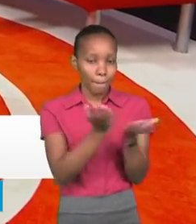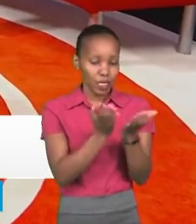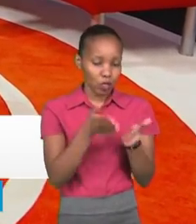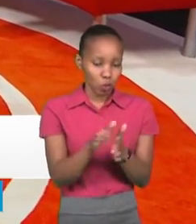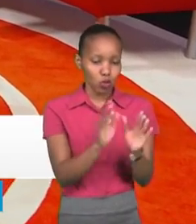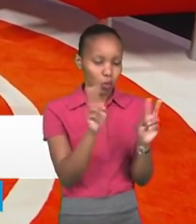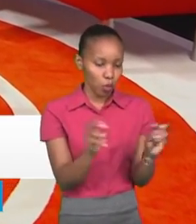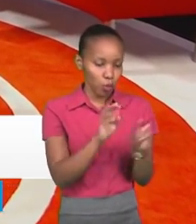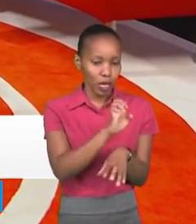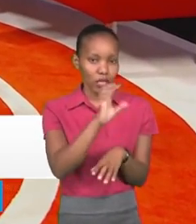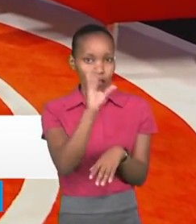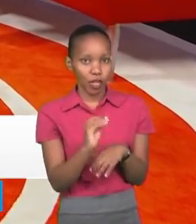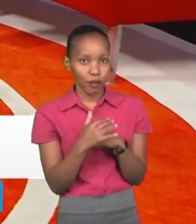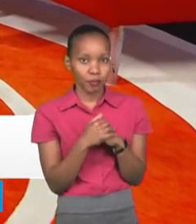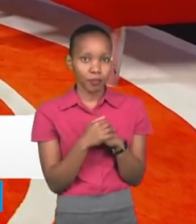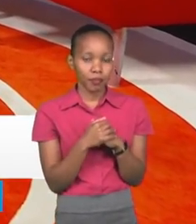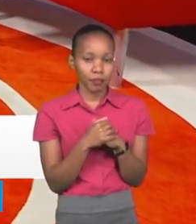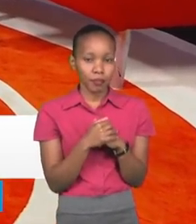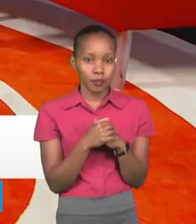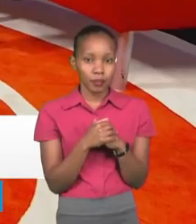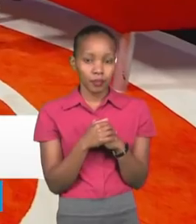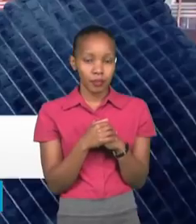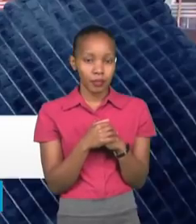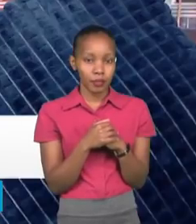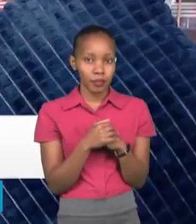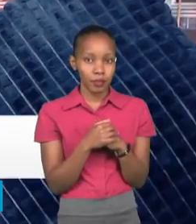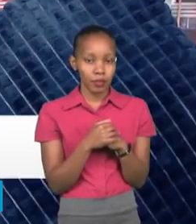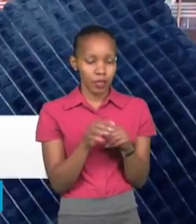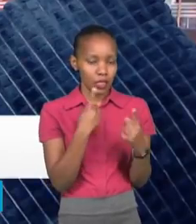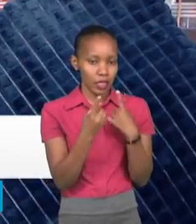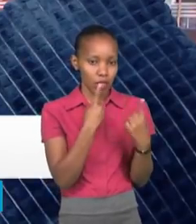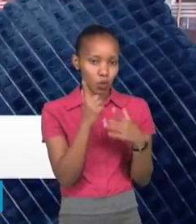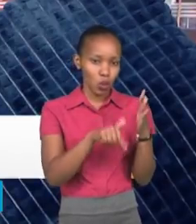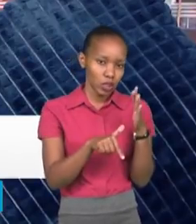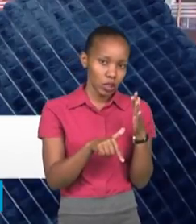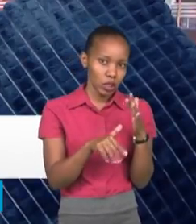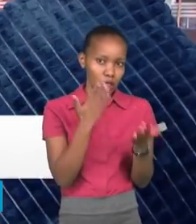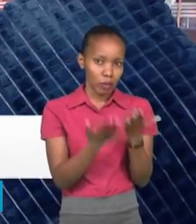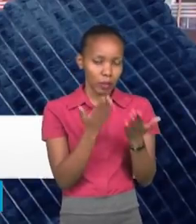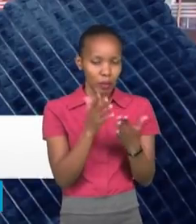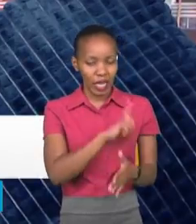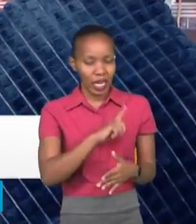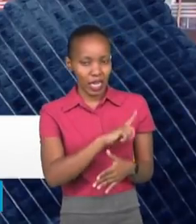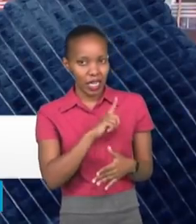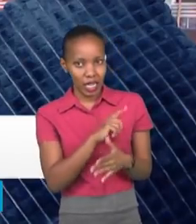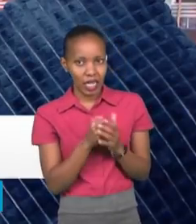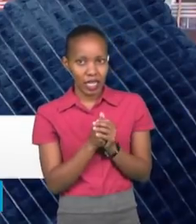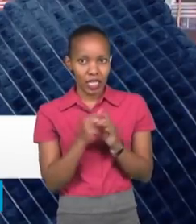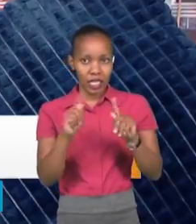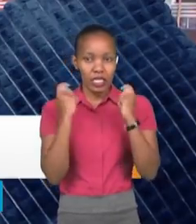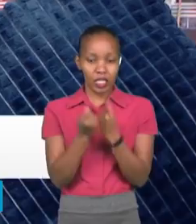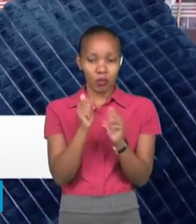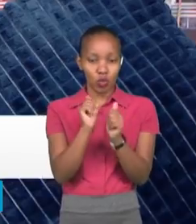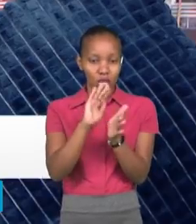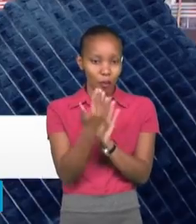opportunities in East Africa. And I'll say by sheer luck, we were one of those teams that were